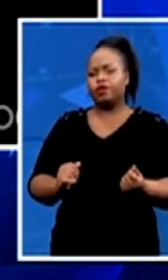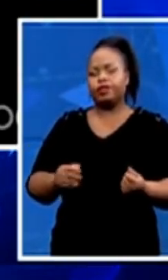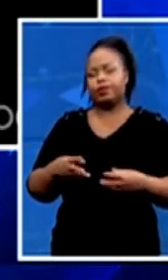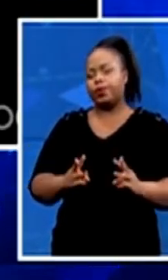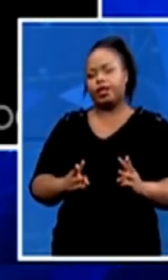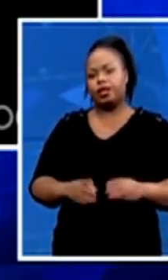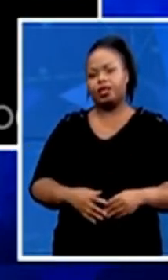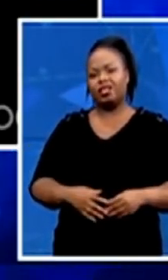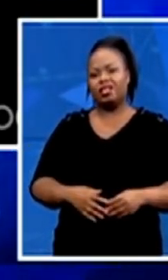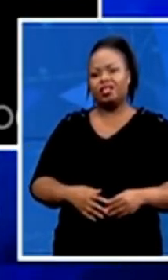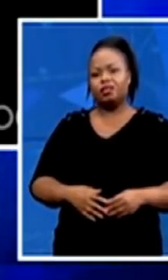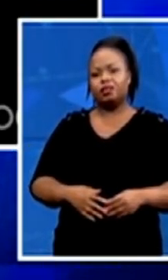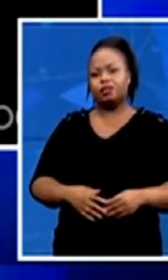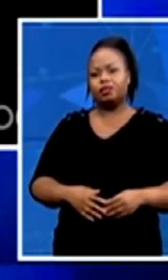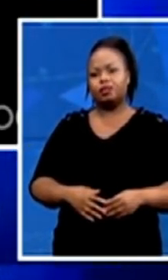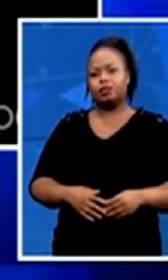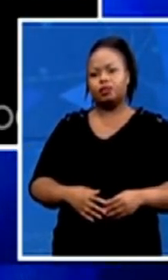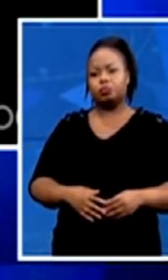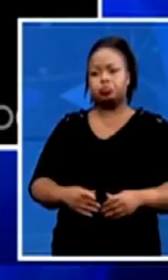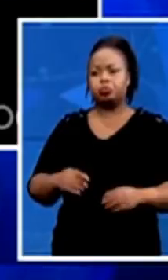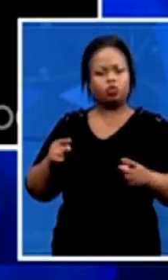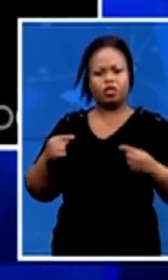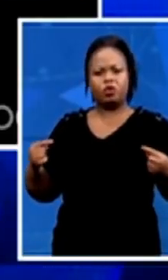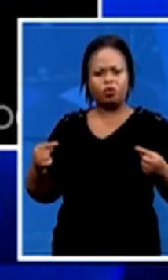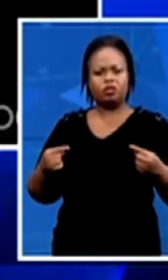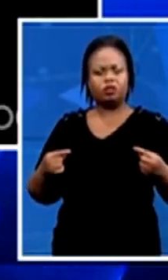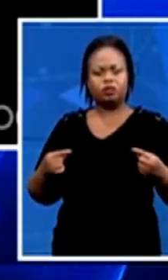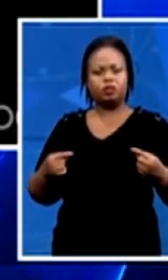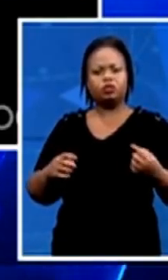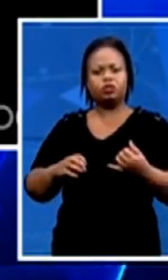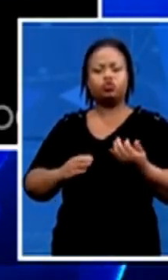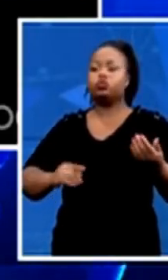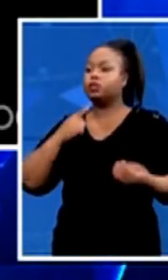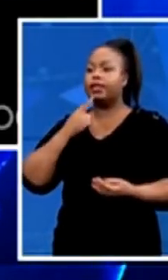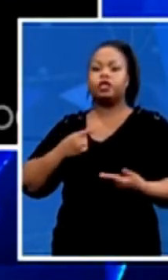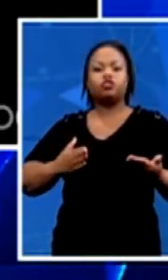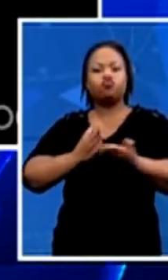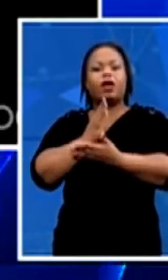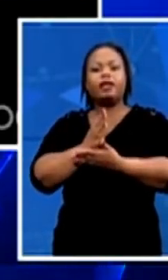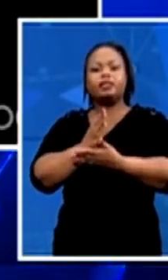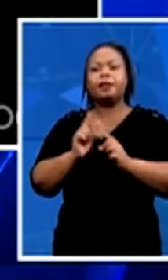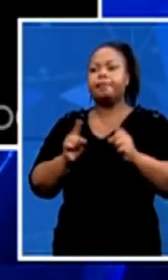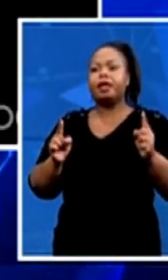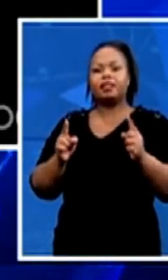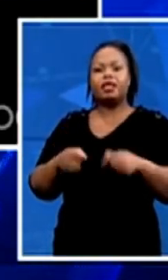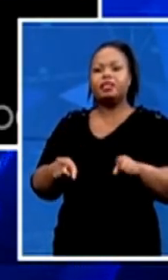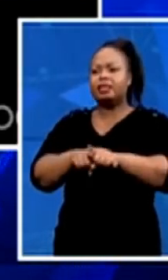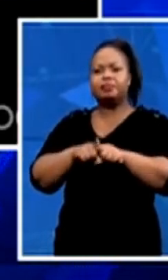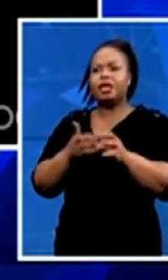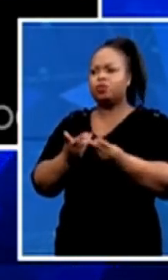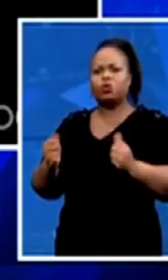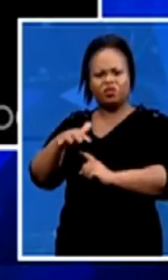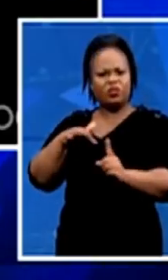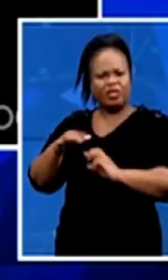So there cannot be a right that has no remedy. So if I have a right to